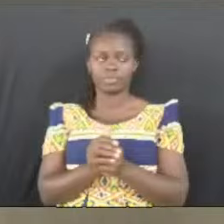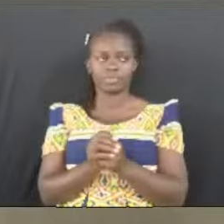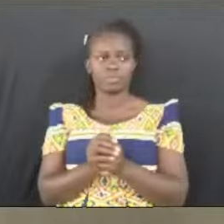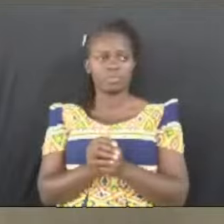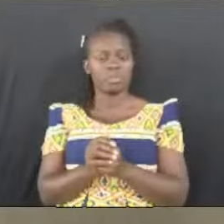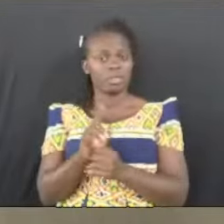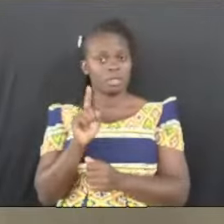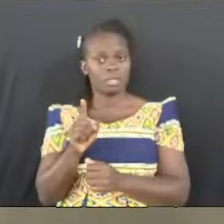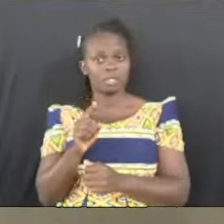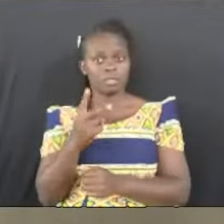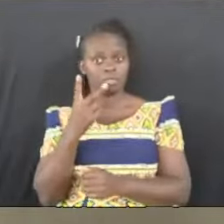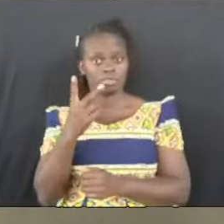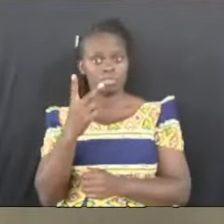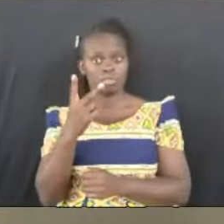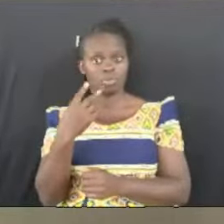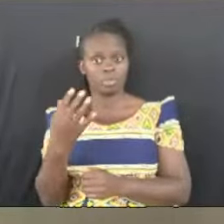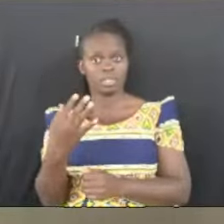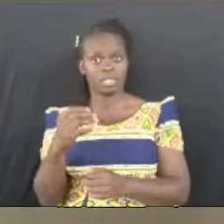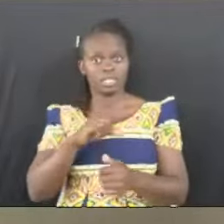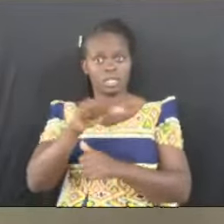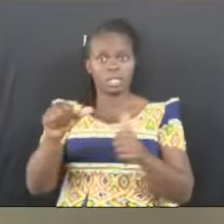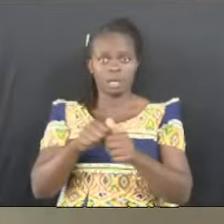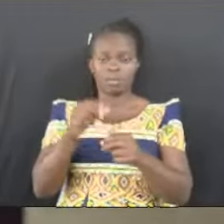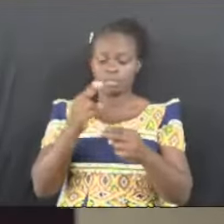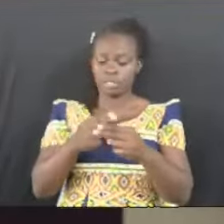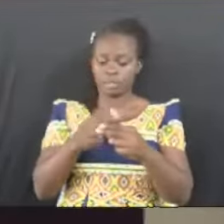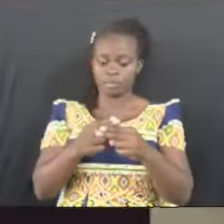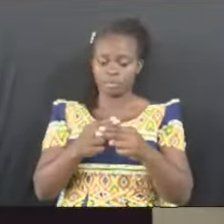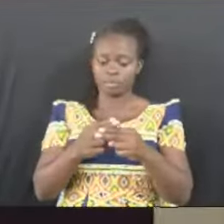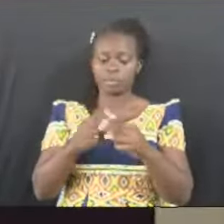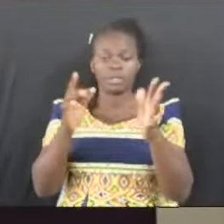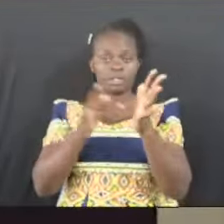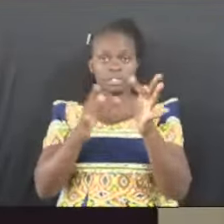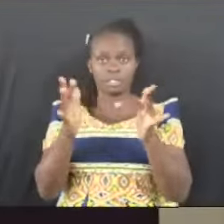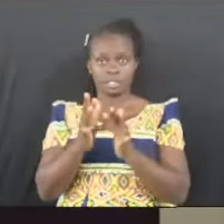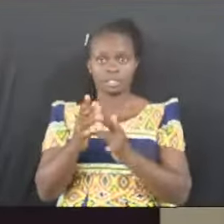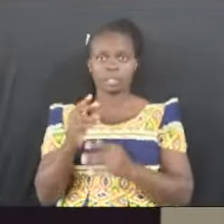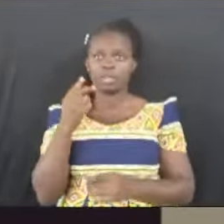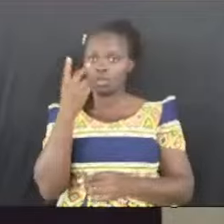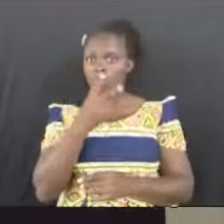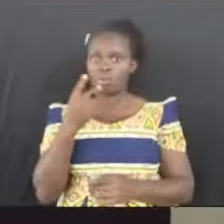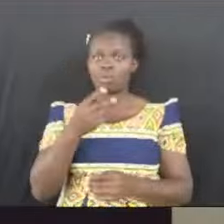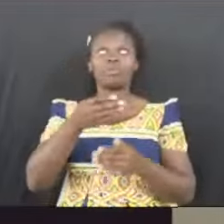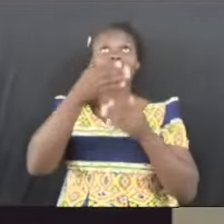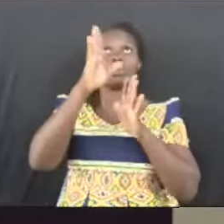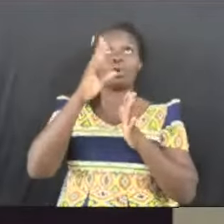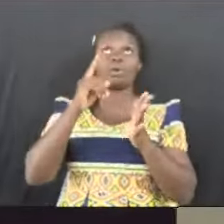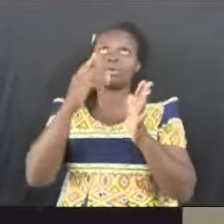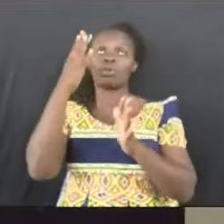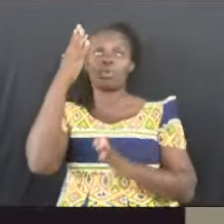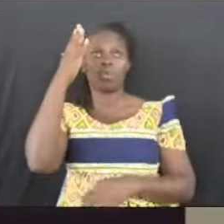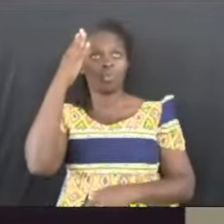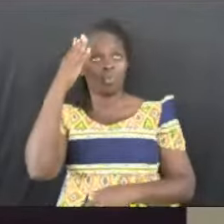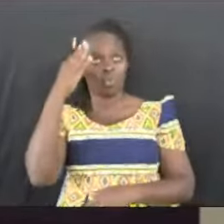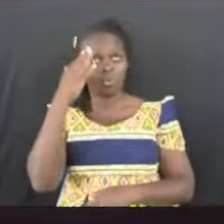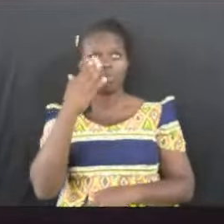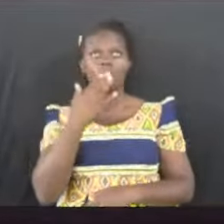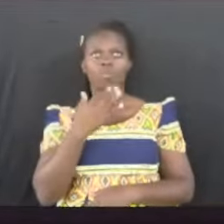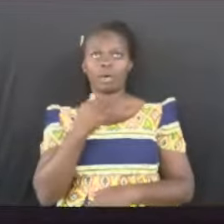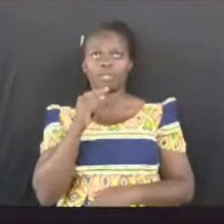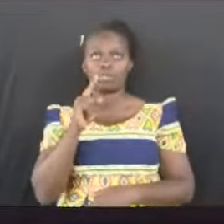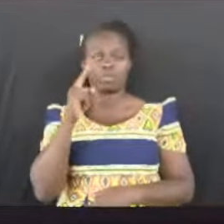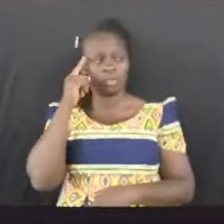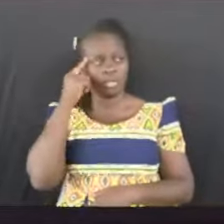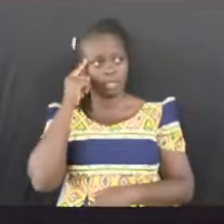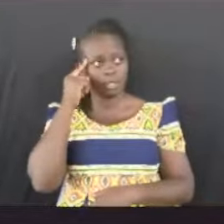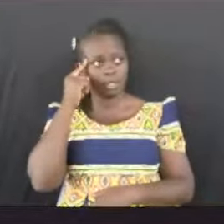in that name. I am talking about Jesus. And who God wanted us to think about when we think about